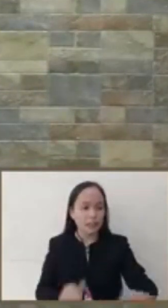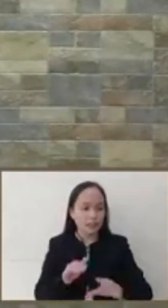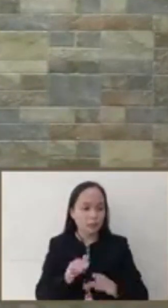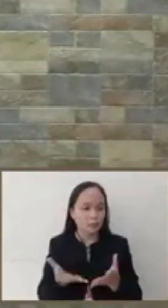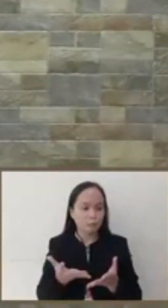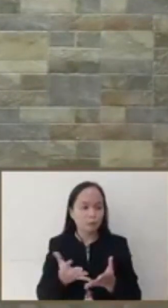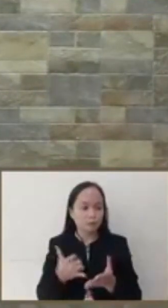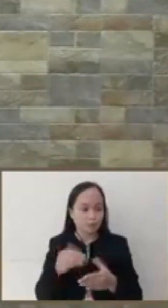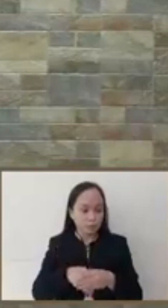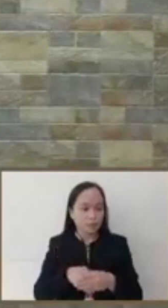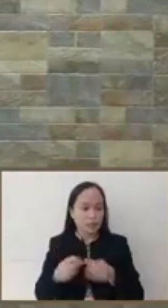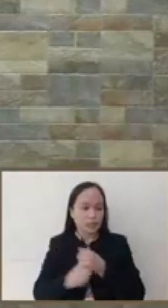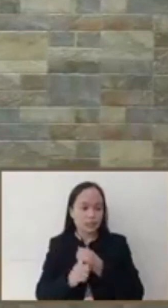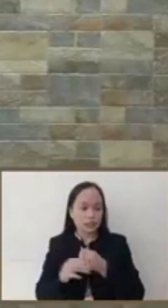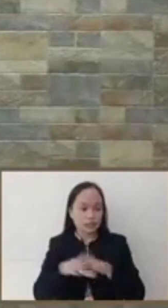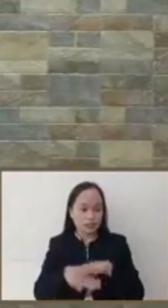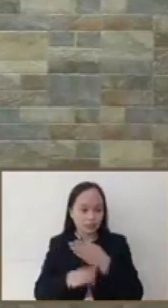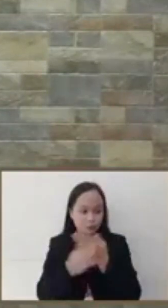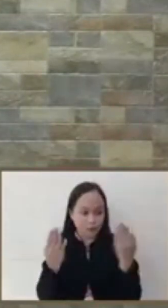where? In heaven,